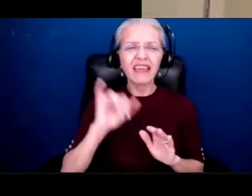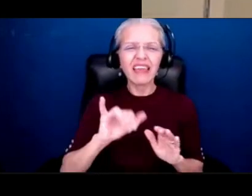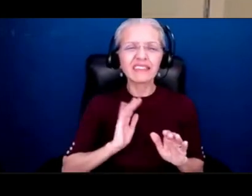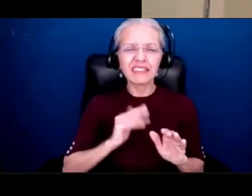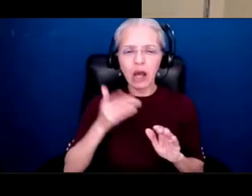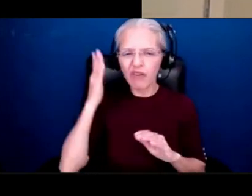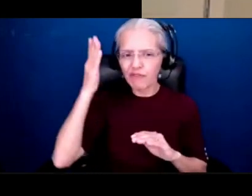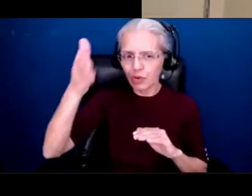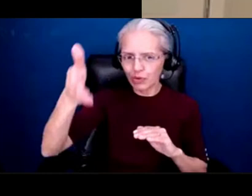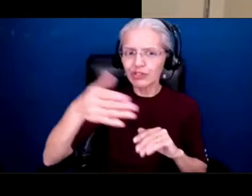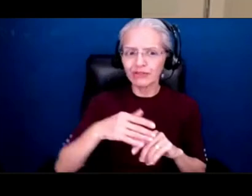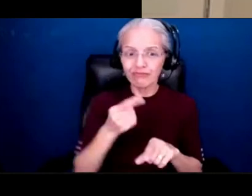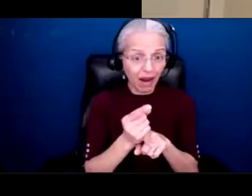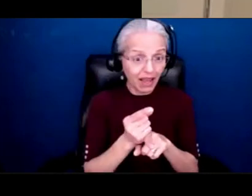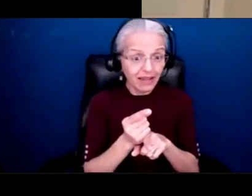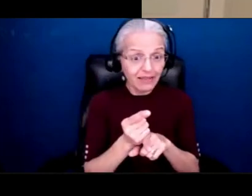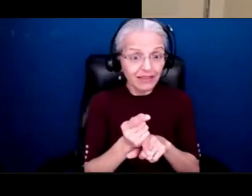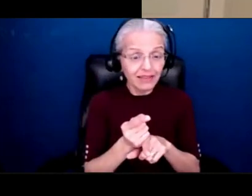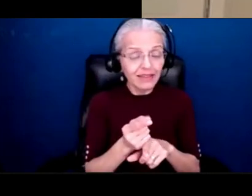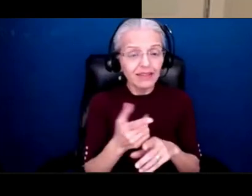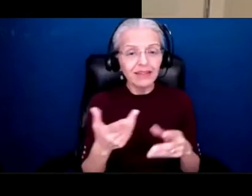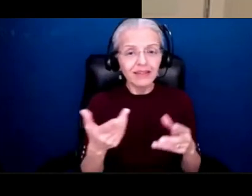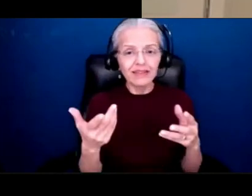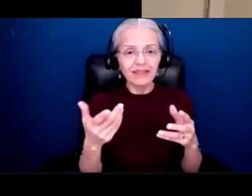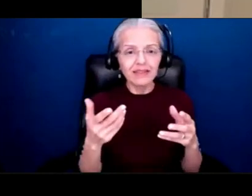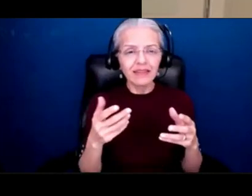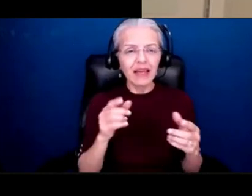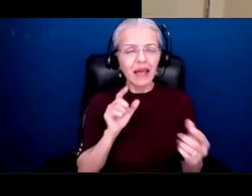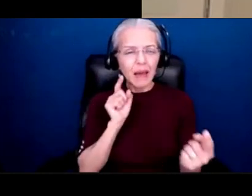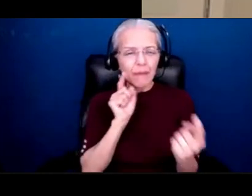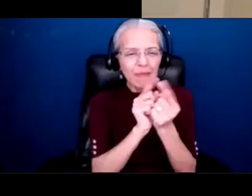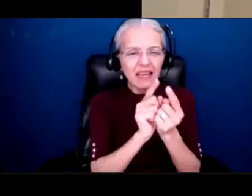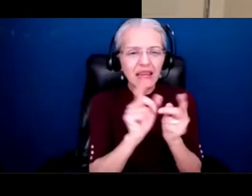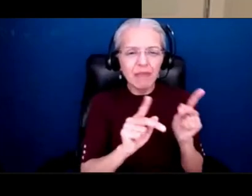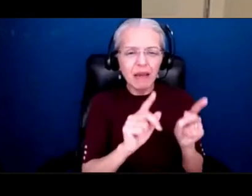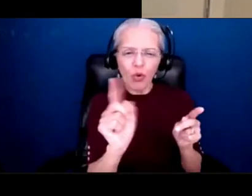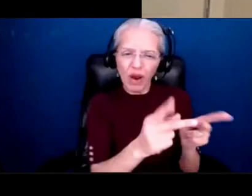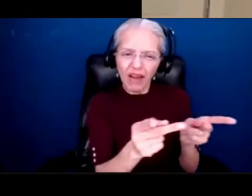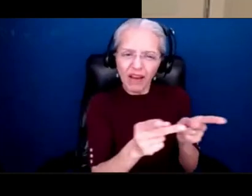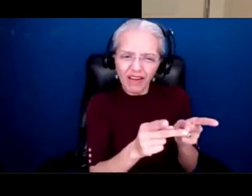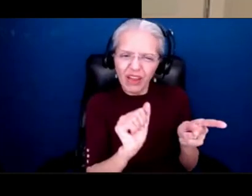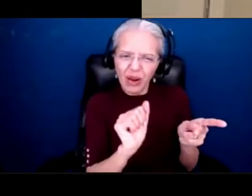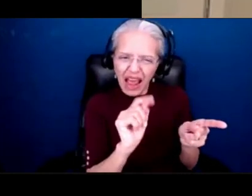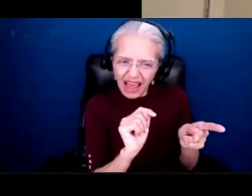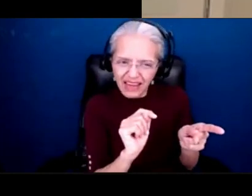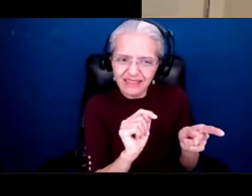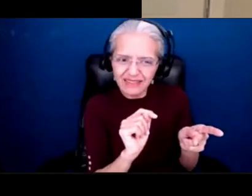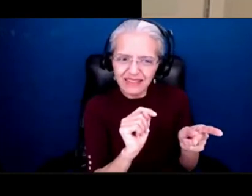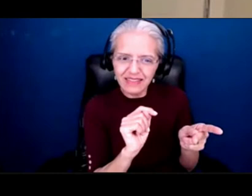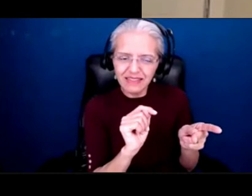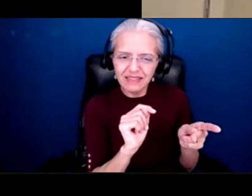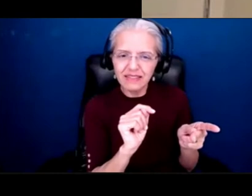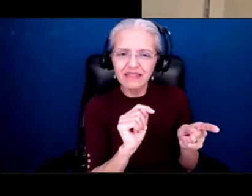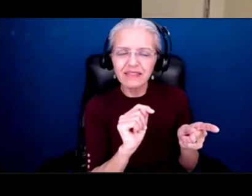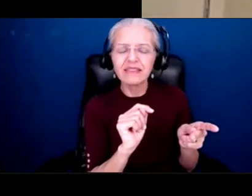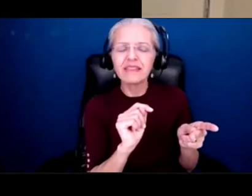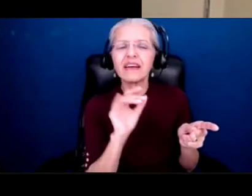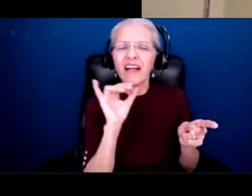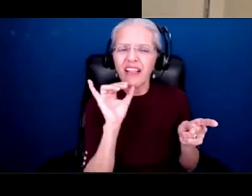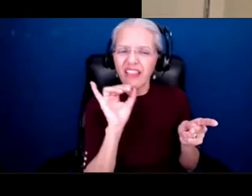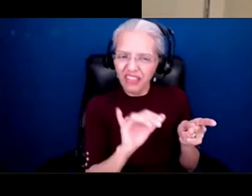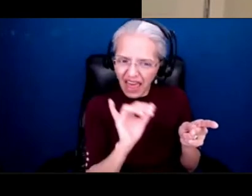right? Just meeting people where they are, but using as many mixed modes